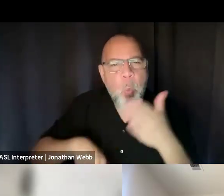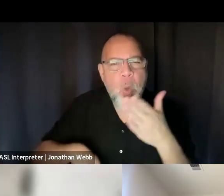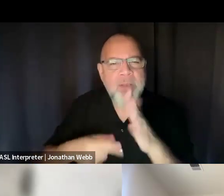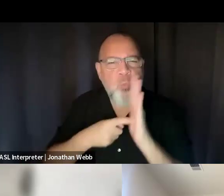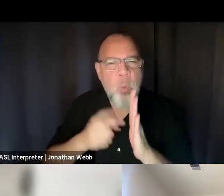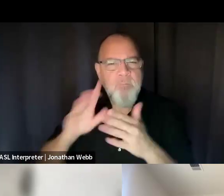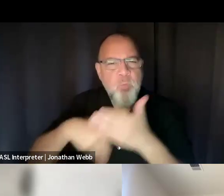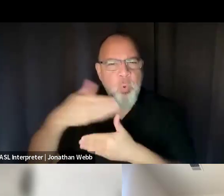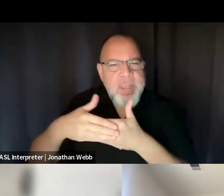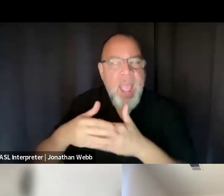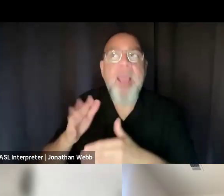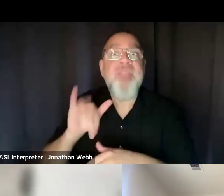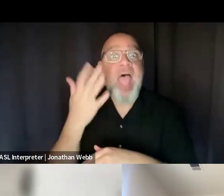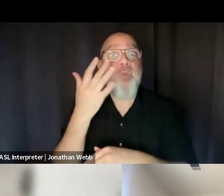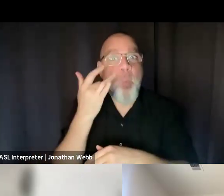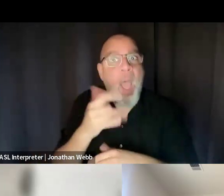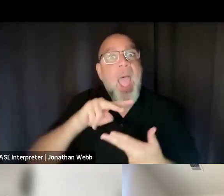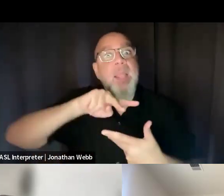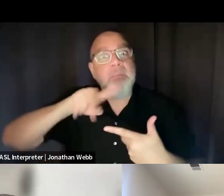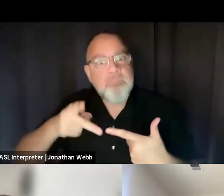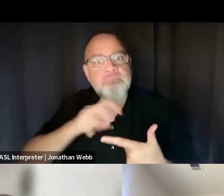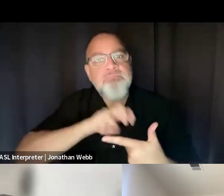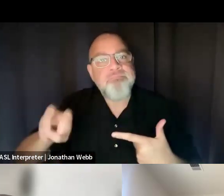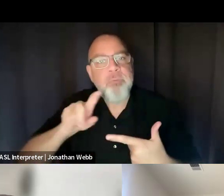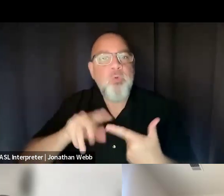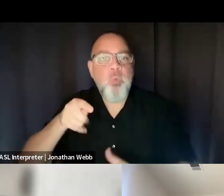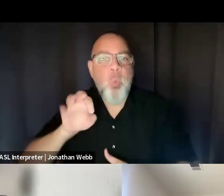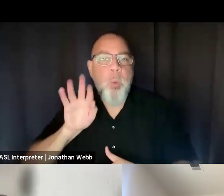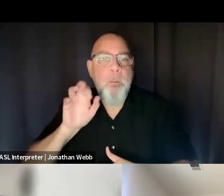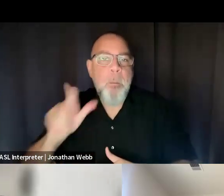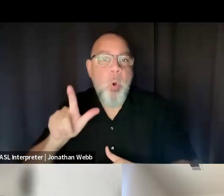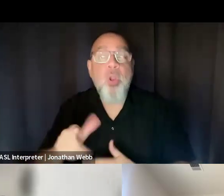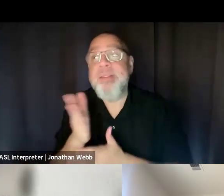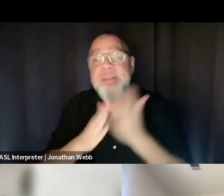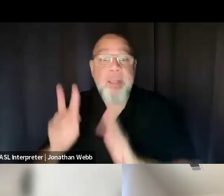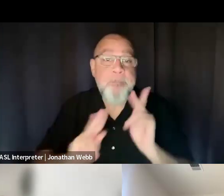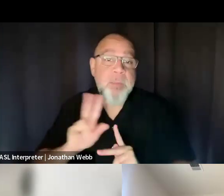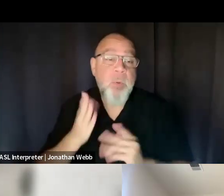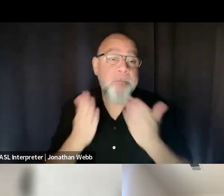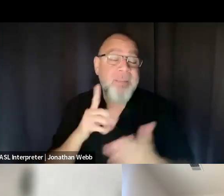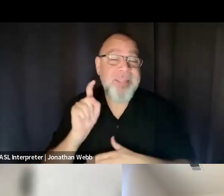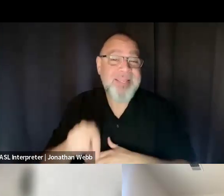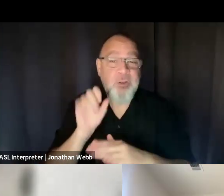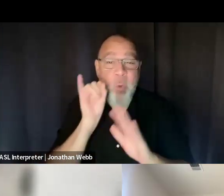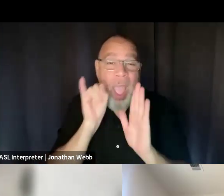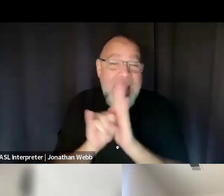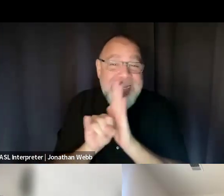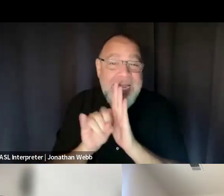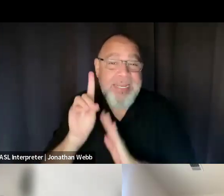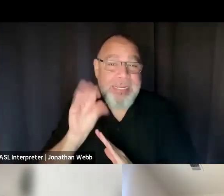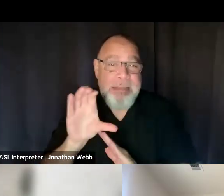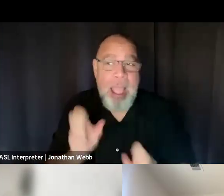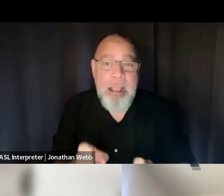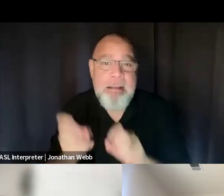they then go to the portal, because it might be for some individuals, they need to upload identity documents. Maybe others don't, because they were